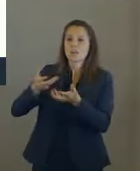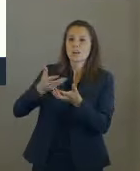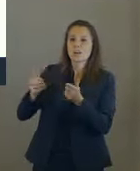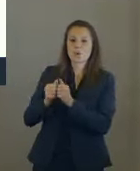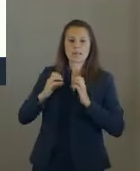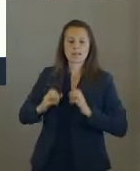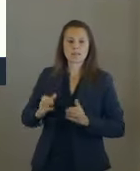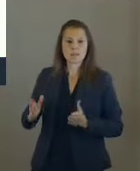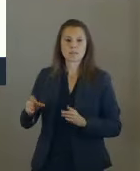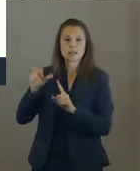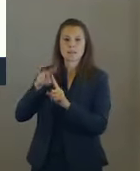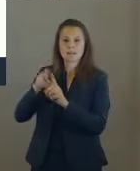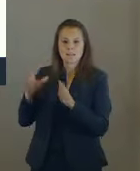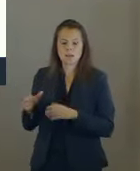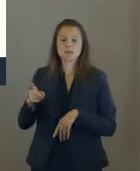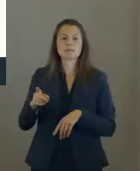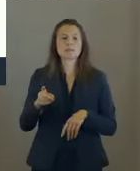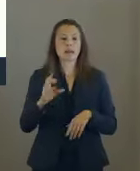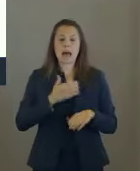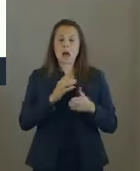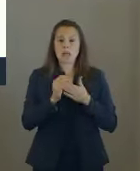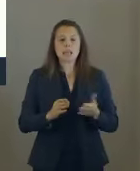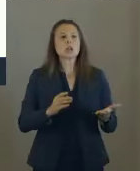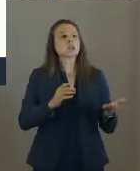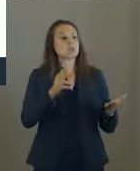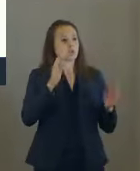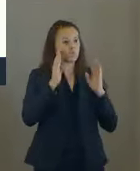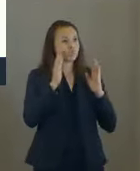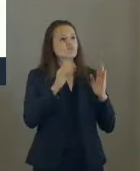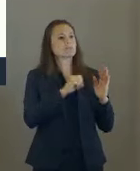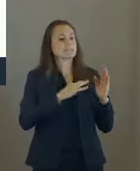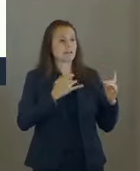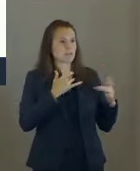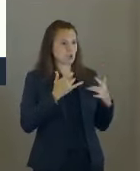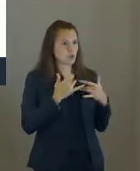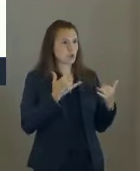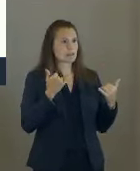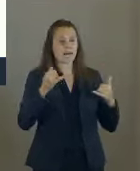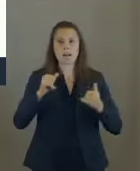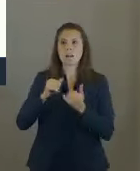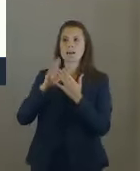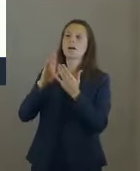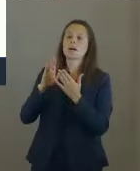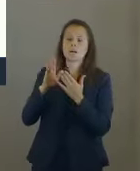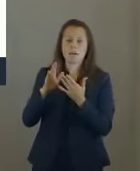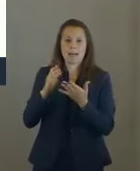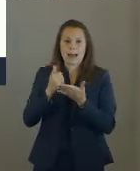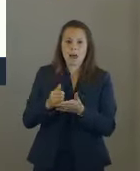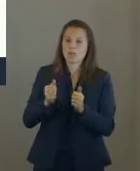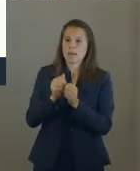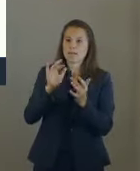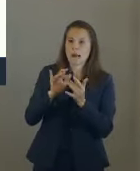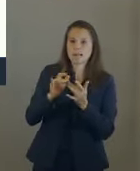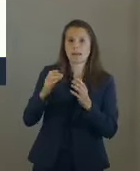Again, our executive leadership took into consideration staff concerns and addressed those concerns with over-contact, overbearing customers or